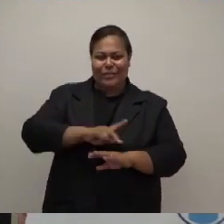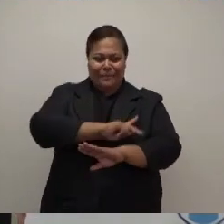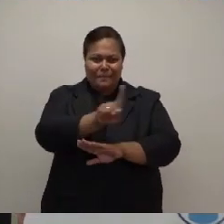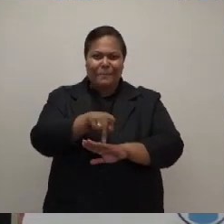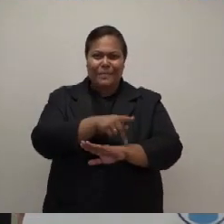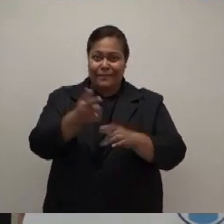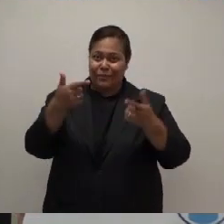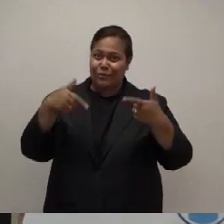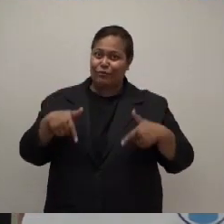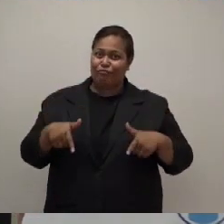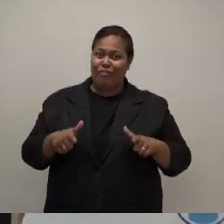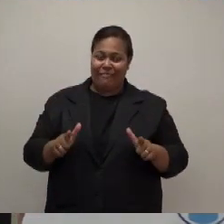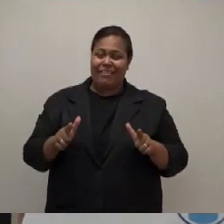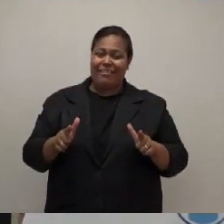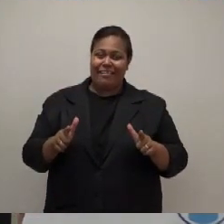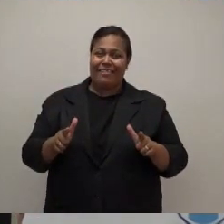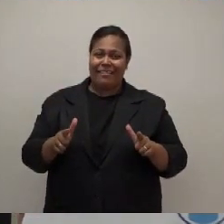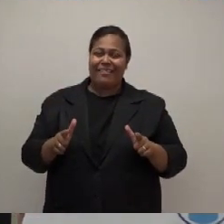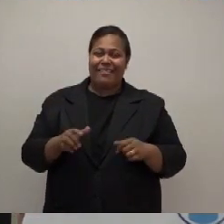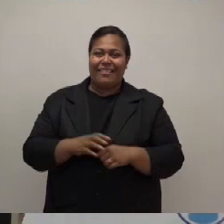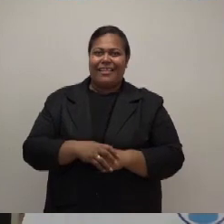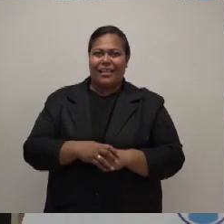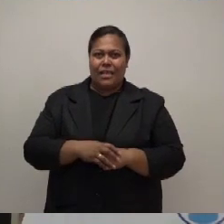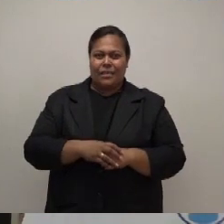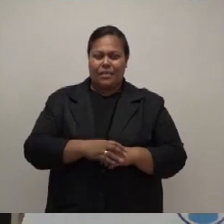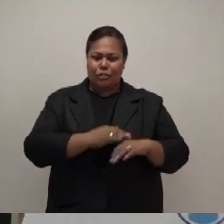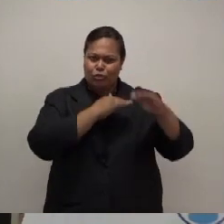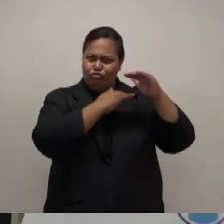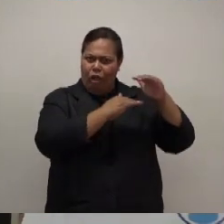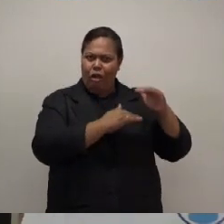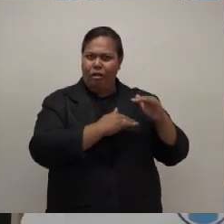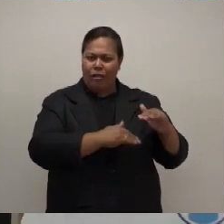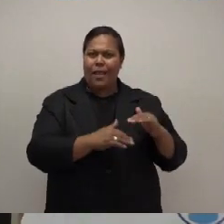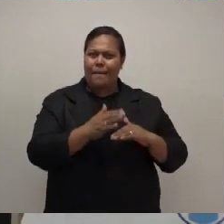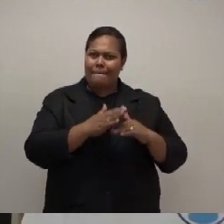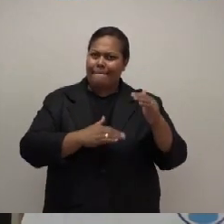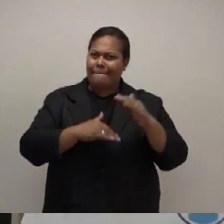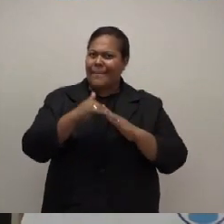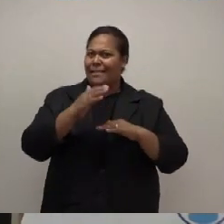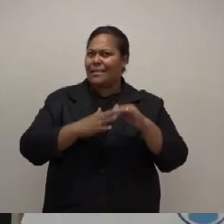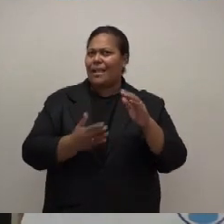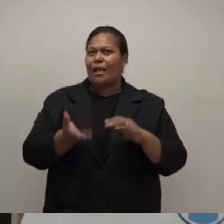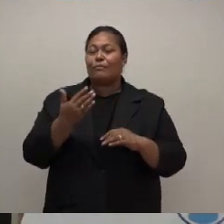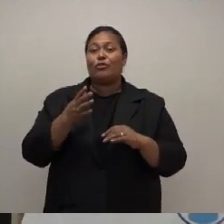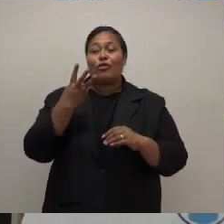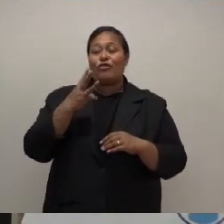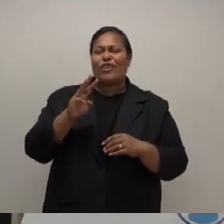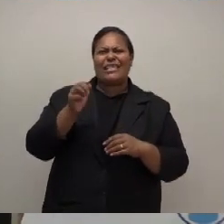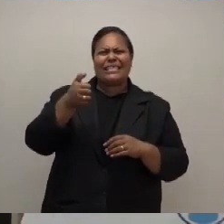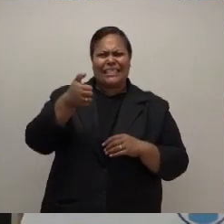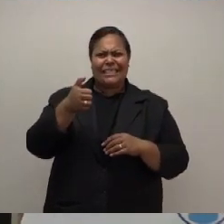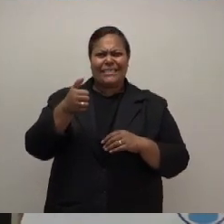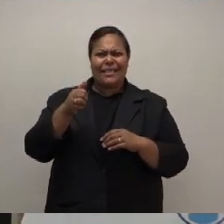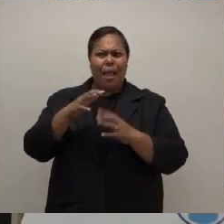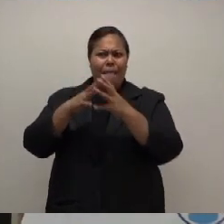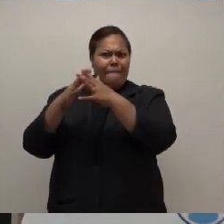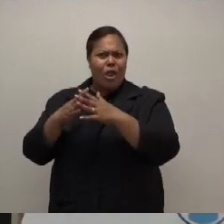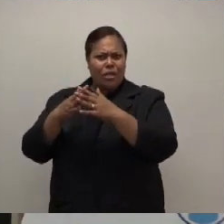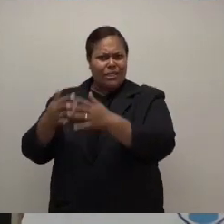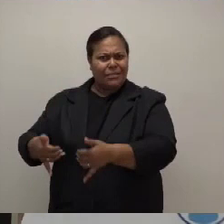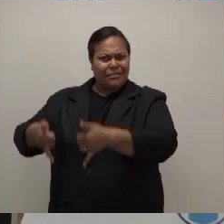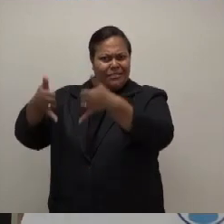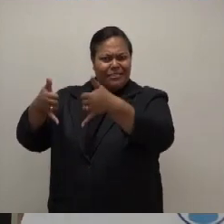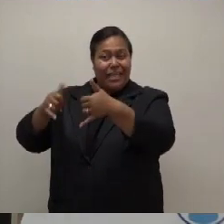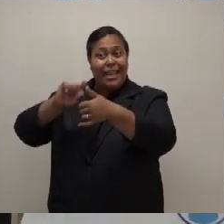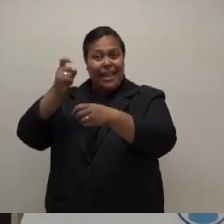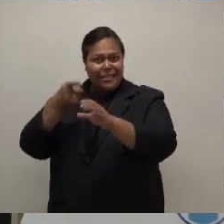travel, maintenance and stocking in the build-up to the 36th America's Cup next year, in which Fiji